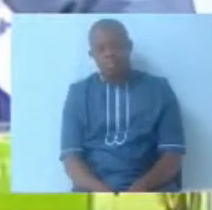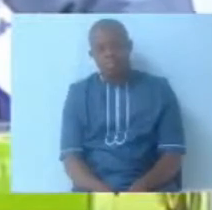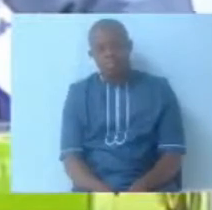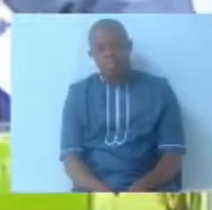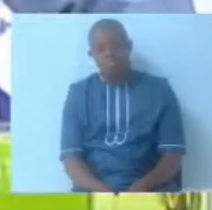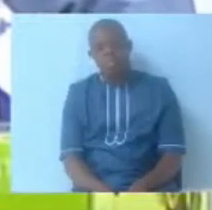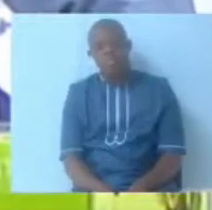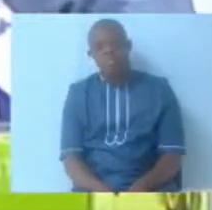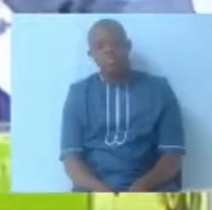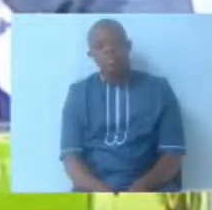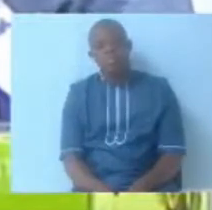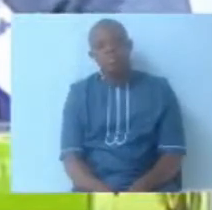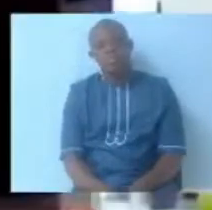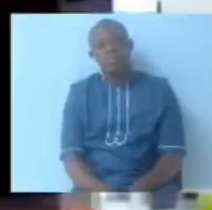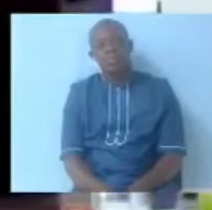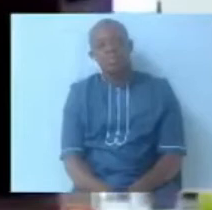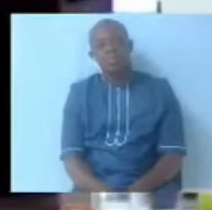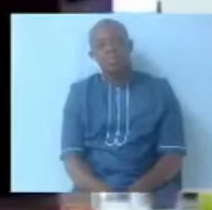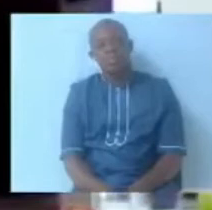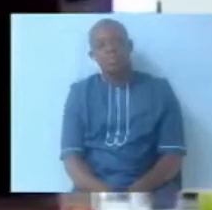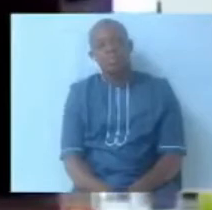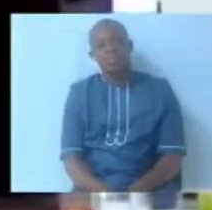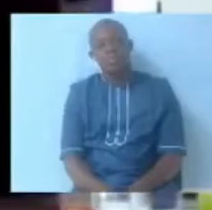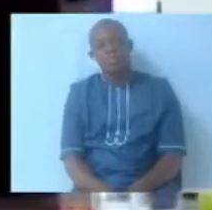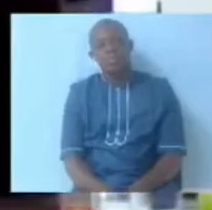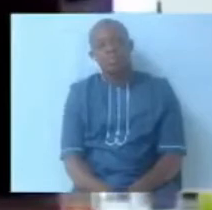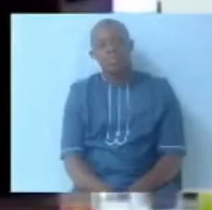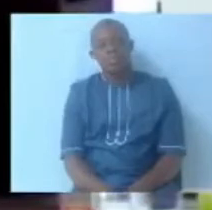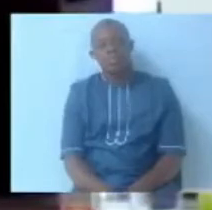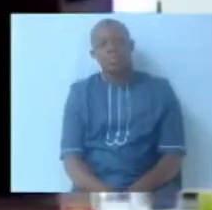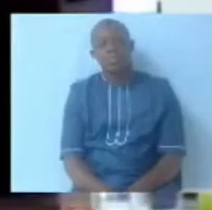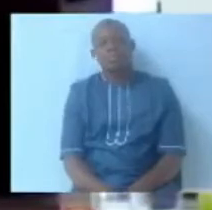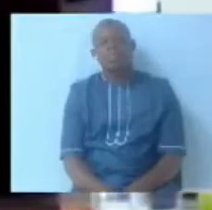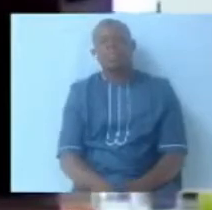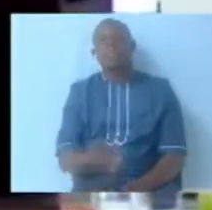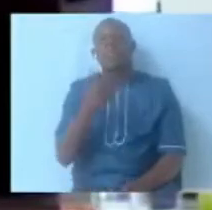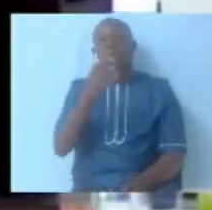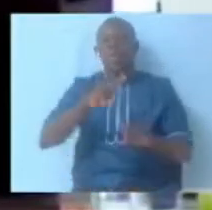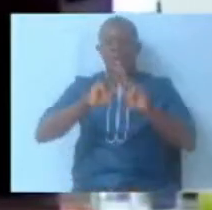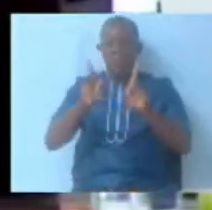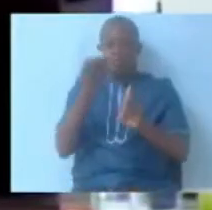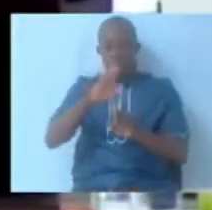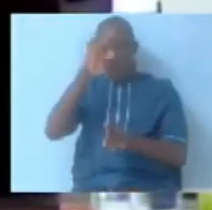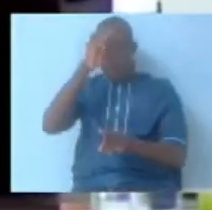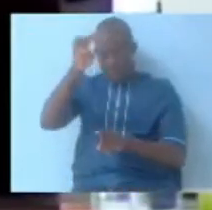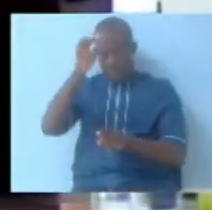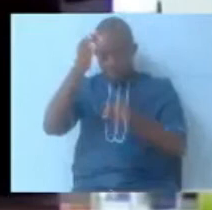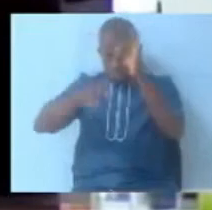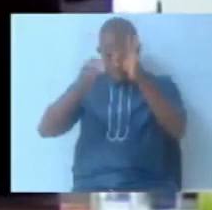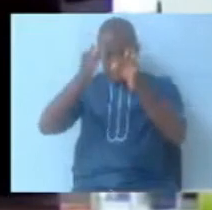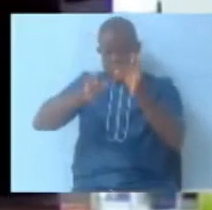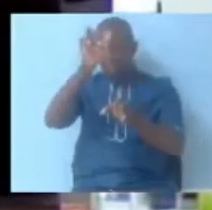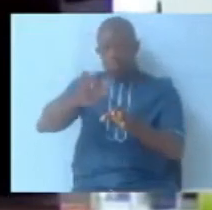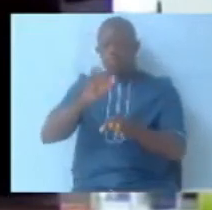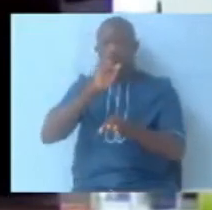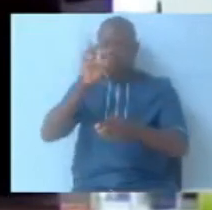purundenga kito nyin bay nyamin. Apart from the attorney general, who else sat on that petition? Ninga boda attorney general la jumala faram ko tak